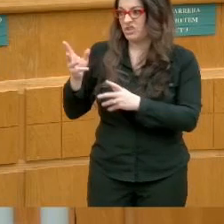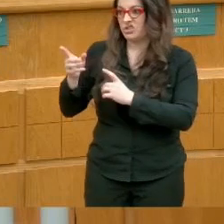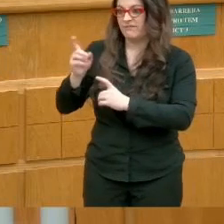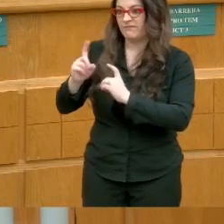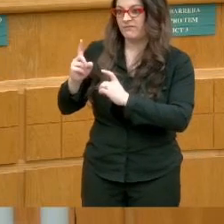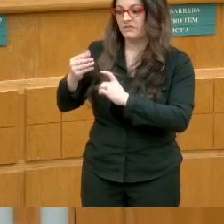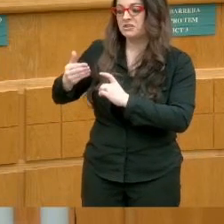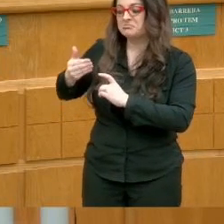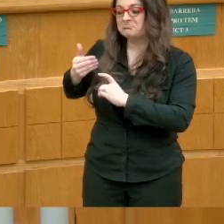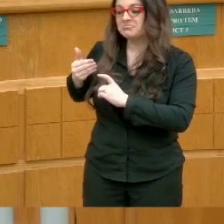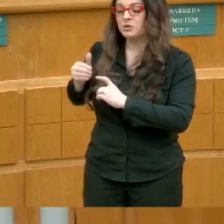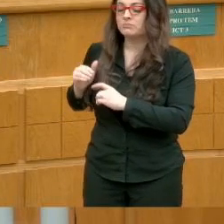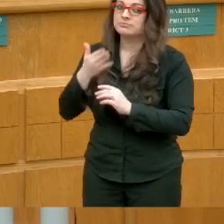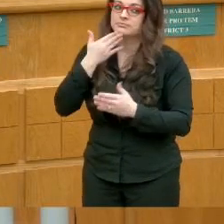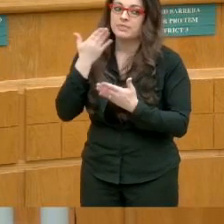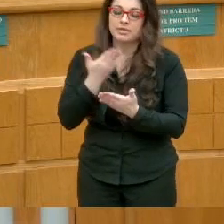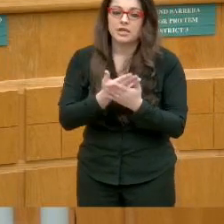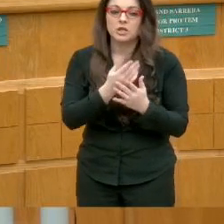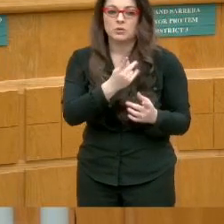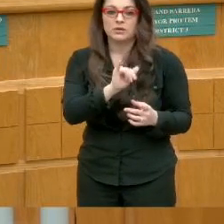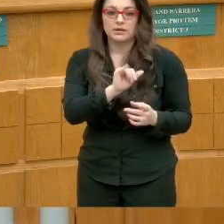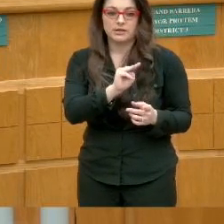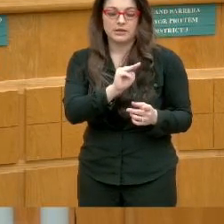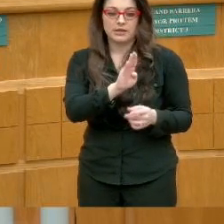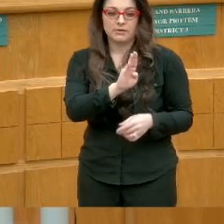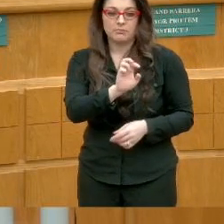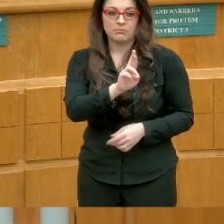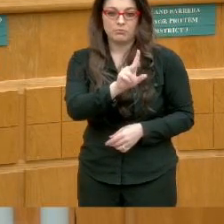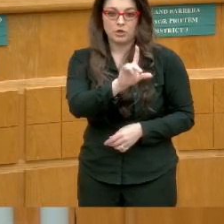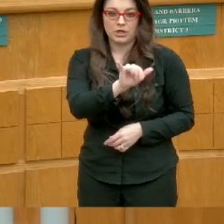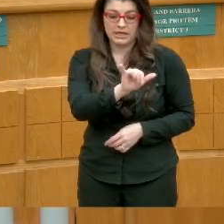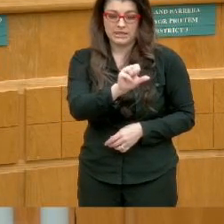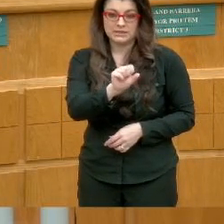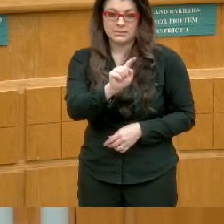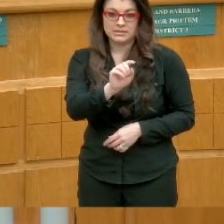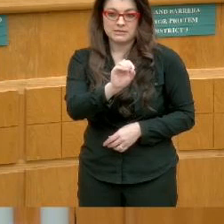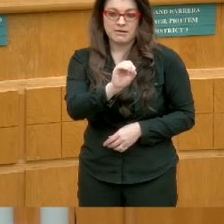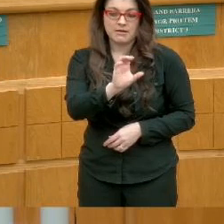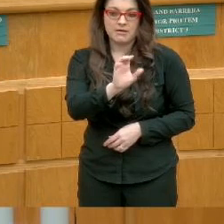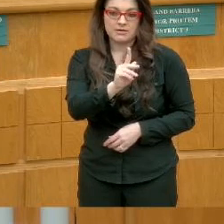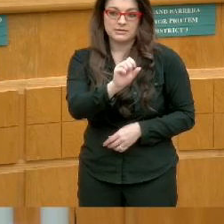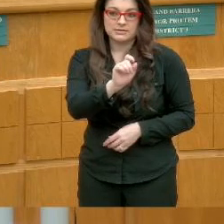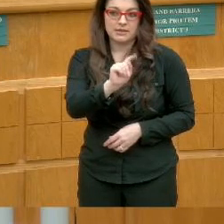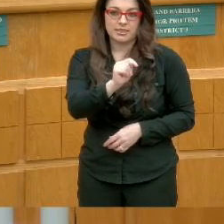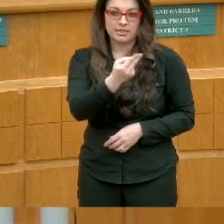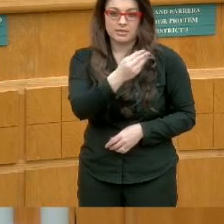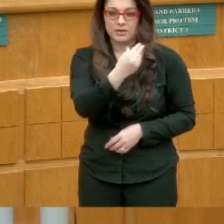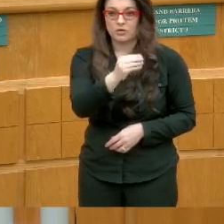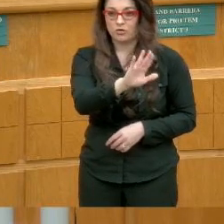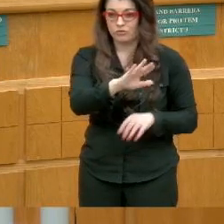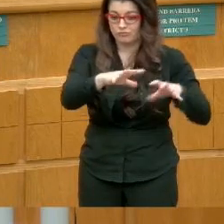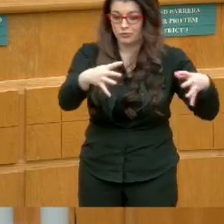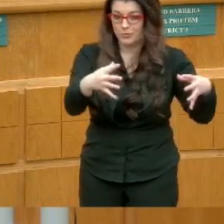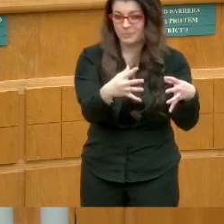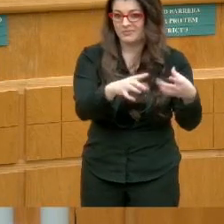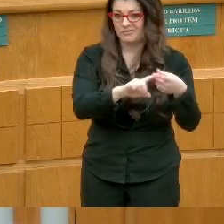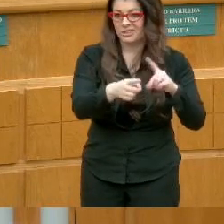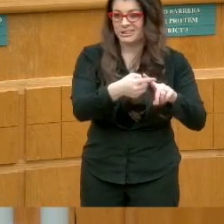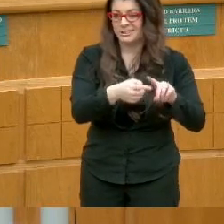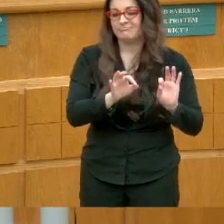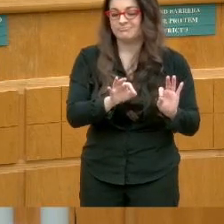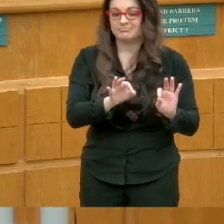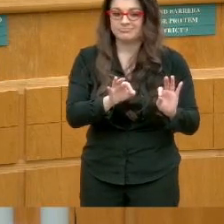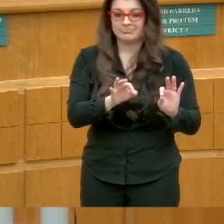thank them, Kimberly Stockseth in particular, and her group that has funded these meals. It's a great thing to